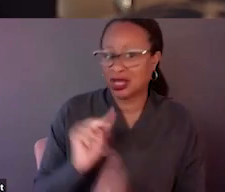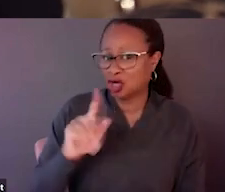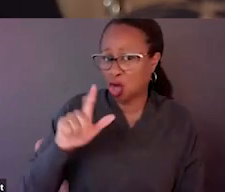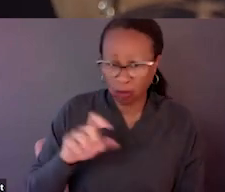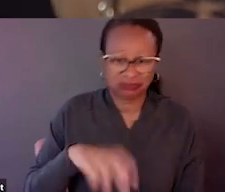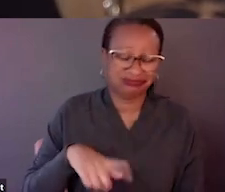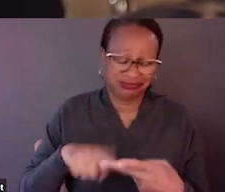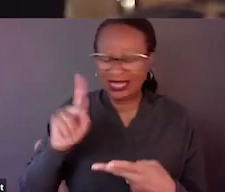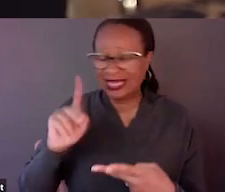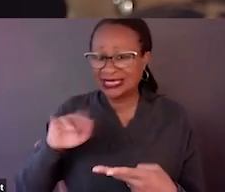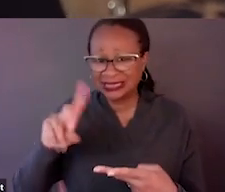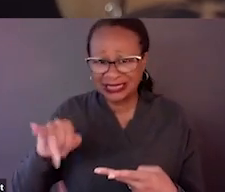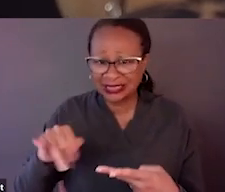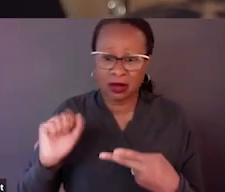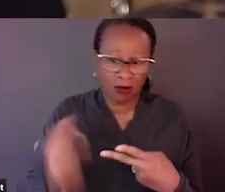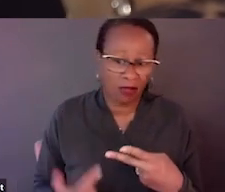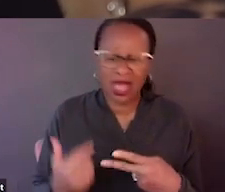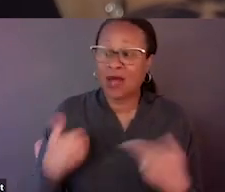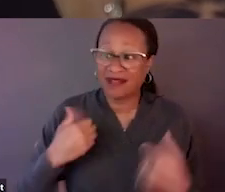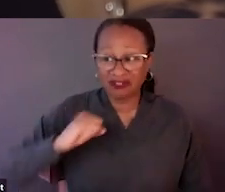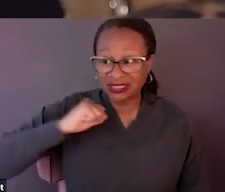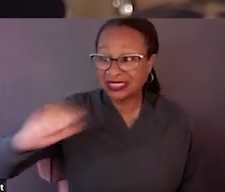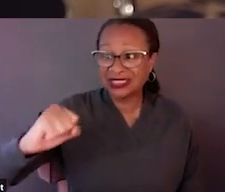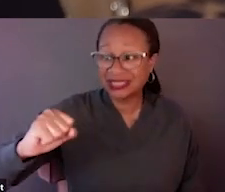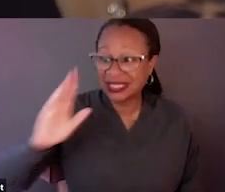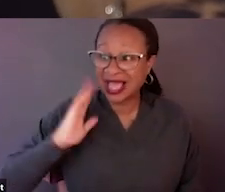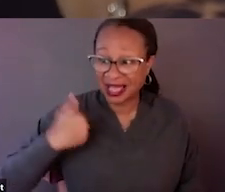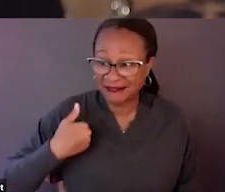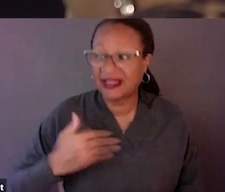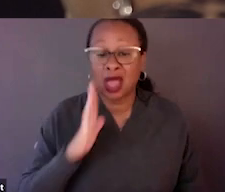of them. But, like, there is a resistance, and there will be,